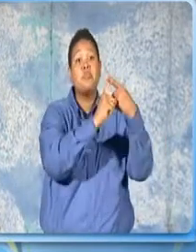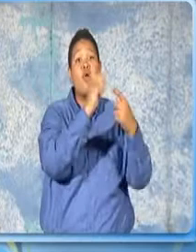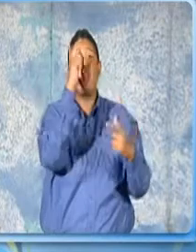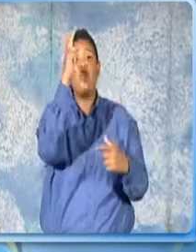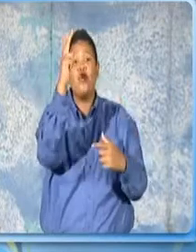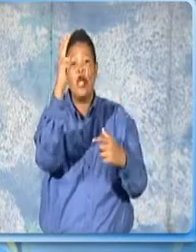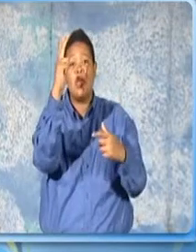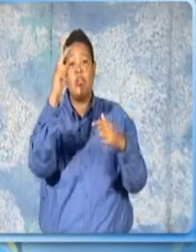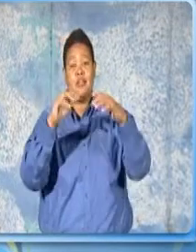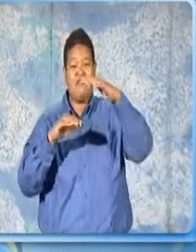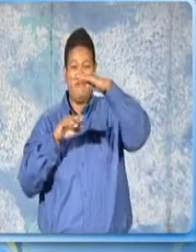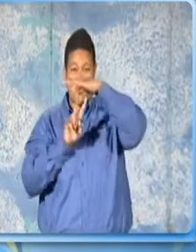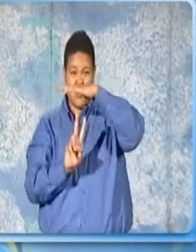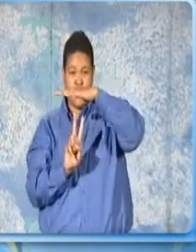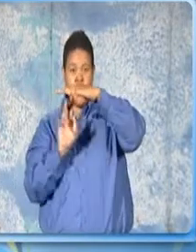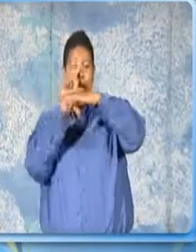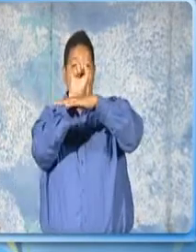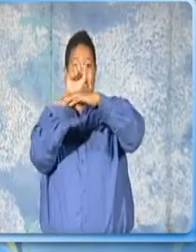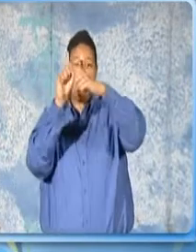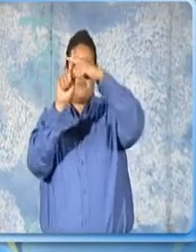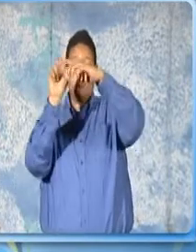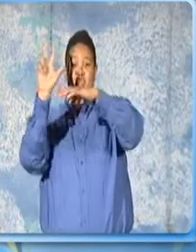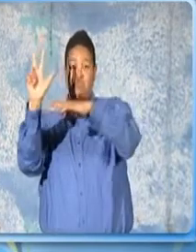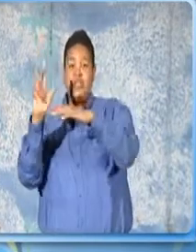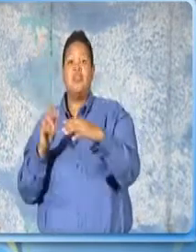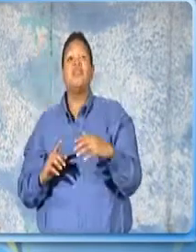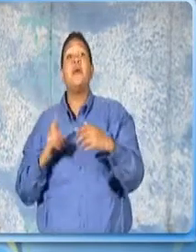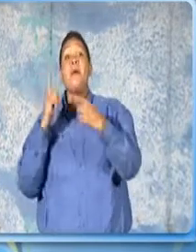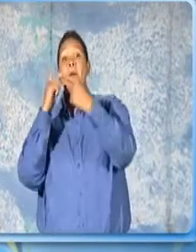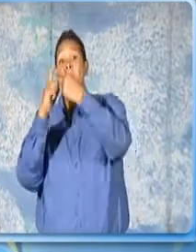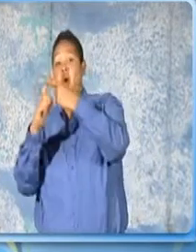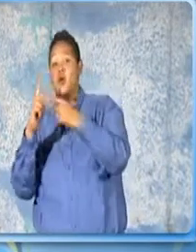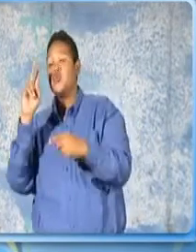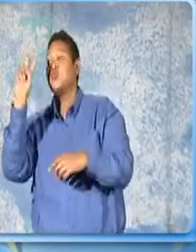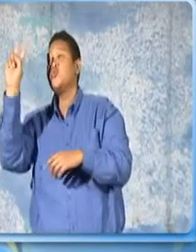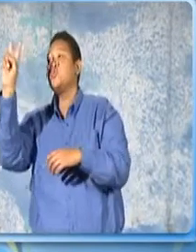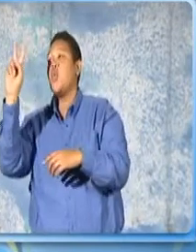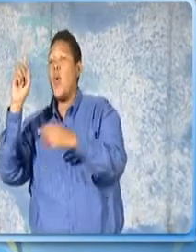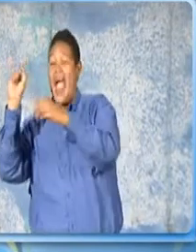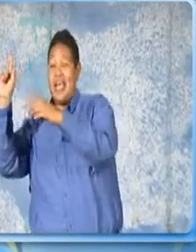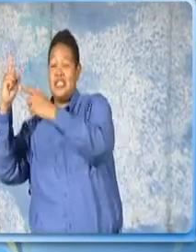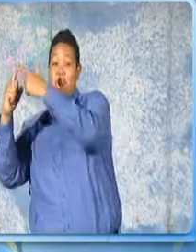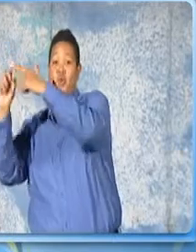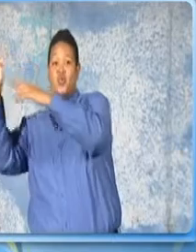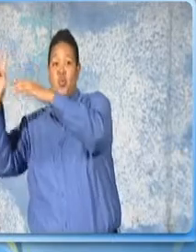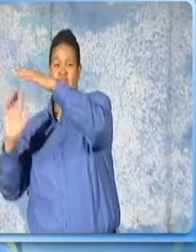2 plus 2x plus 2 over 3 equals 3.